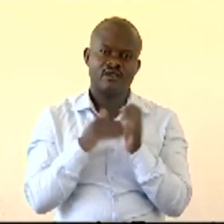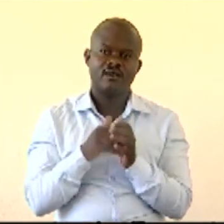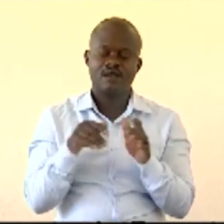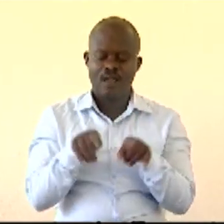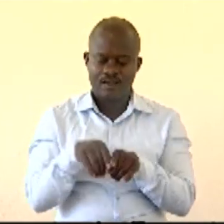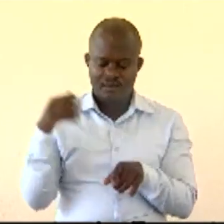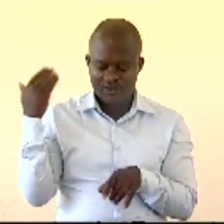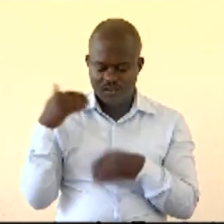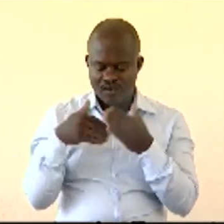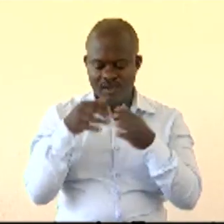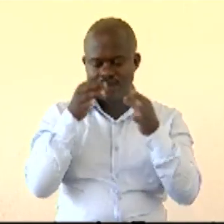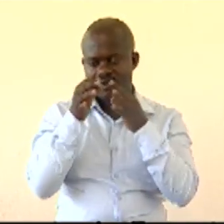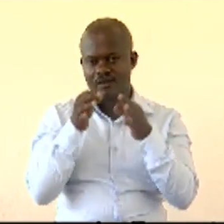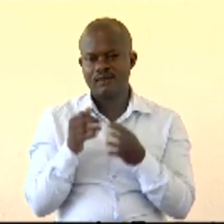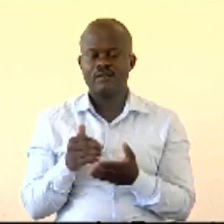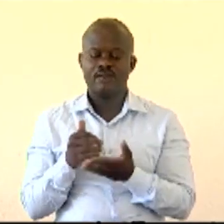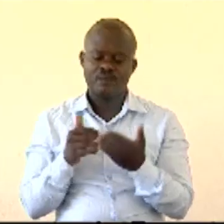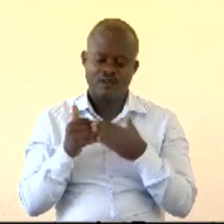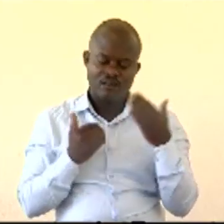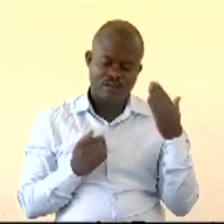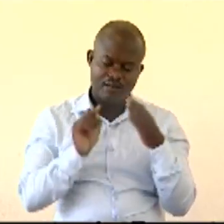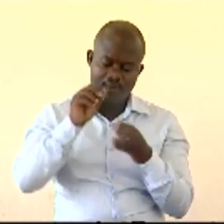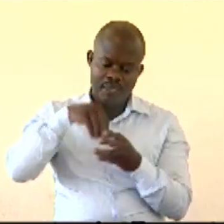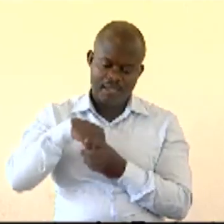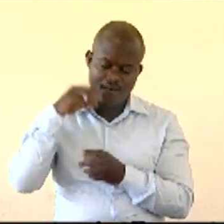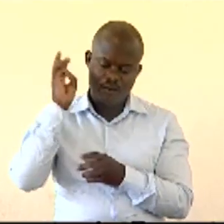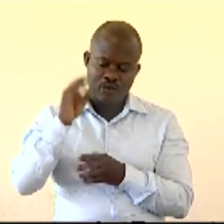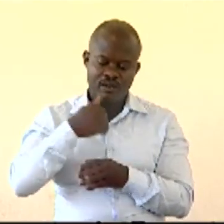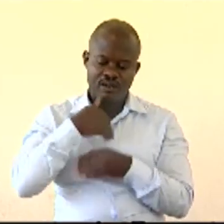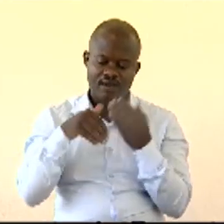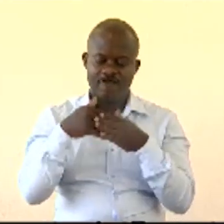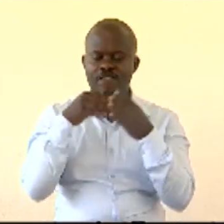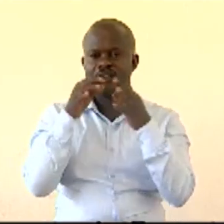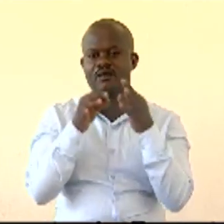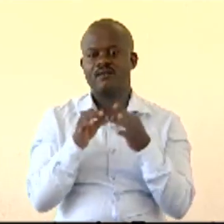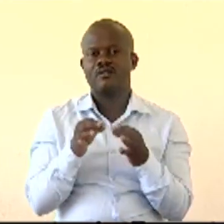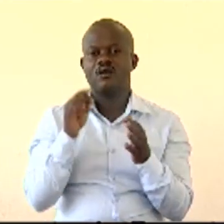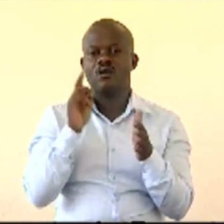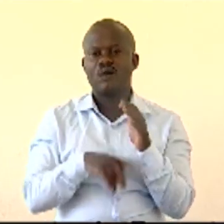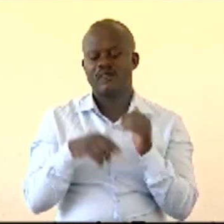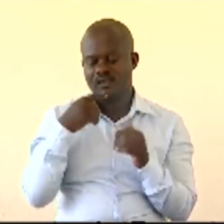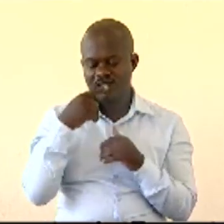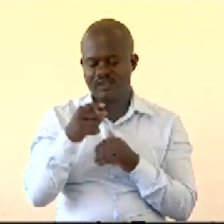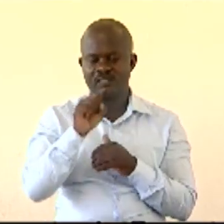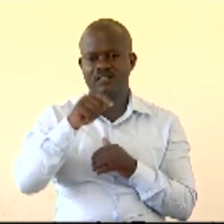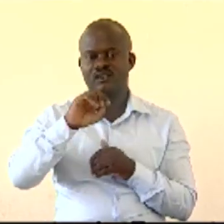said, before we go into the calculations, we will have to explain what is